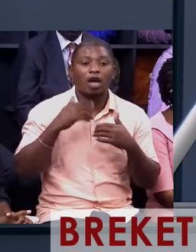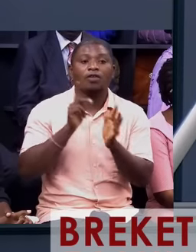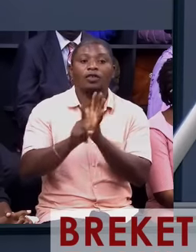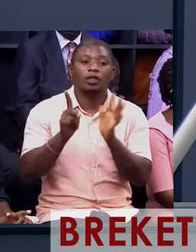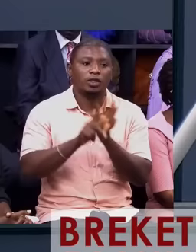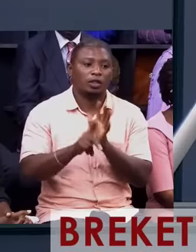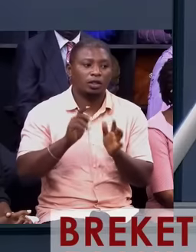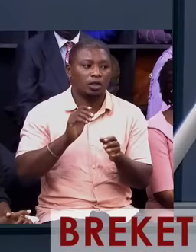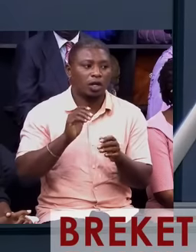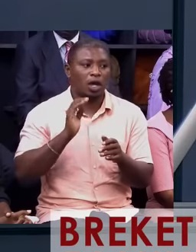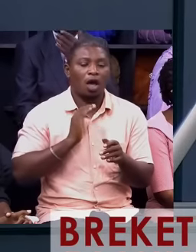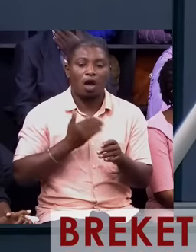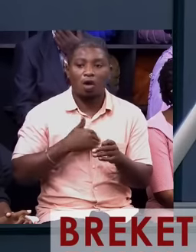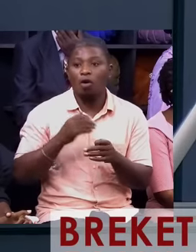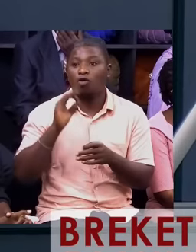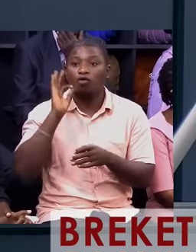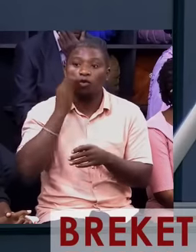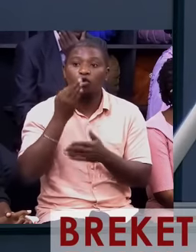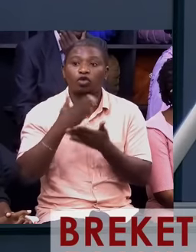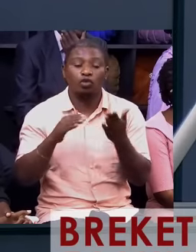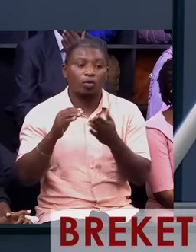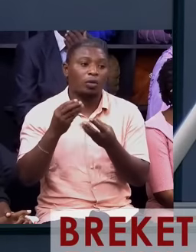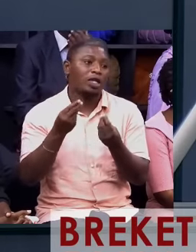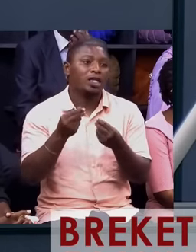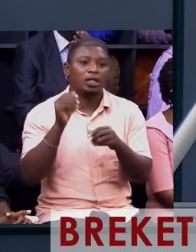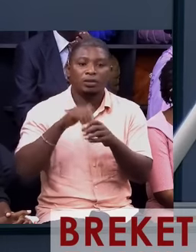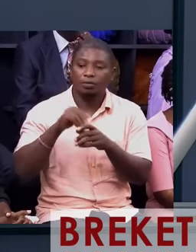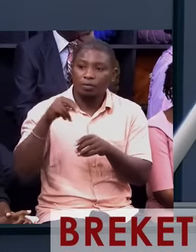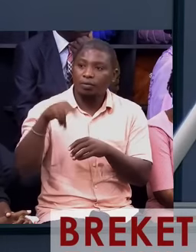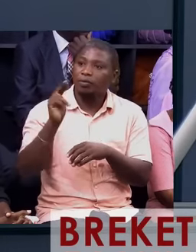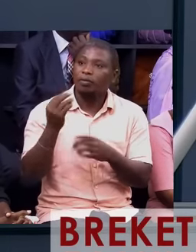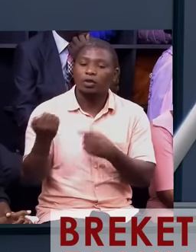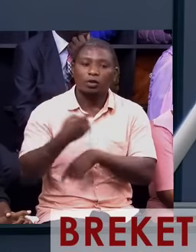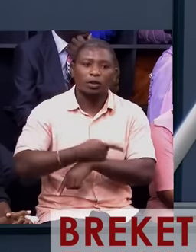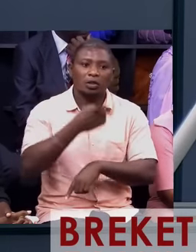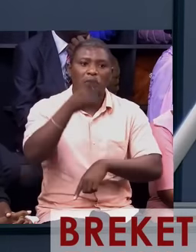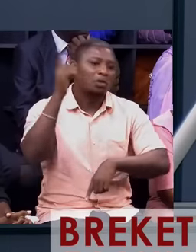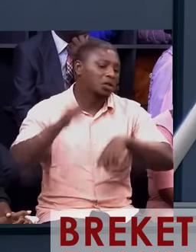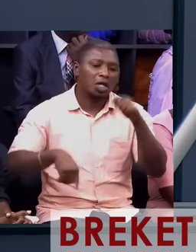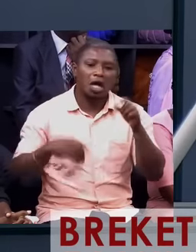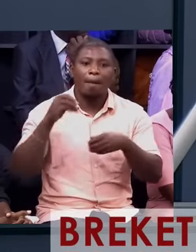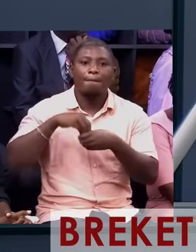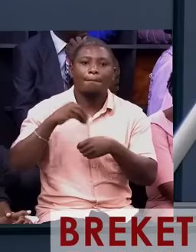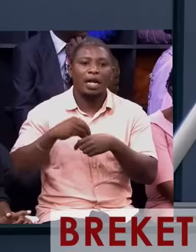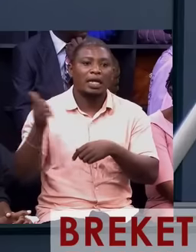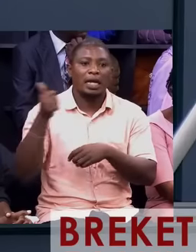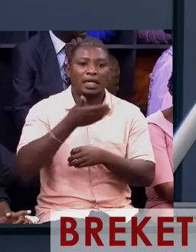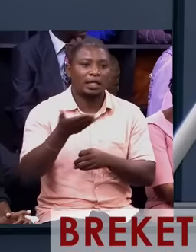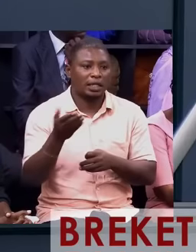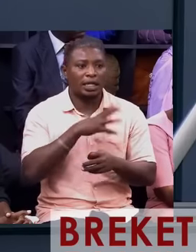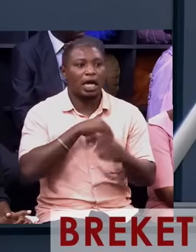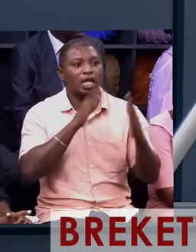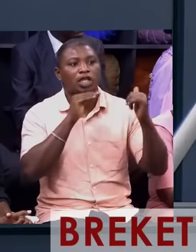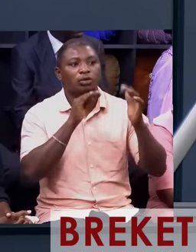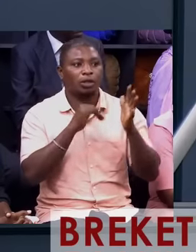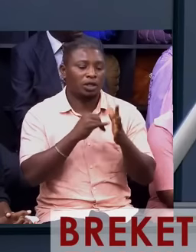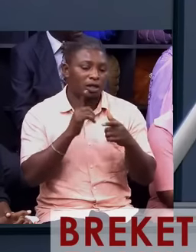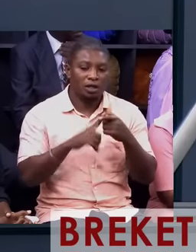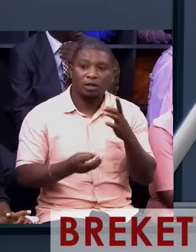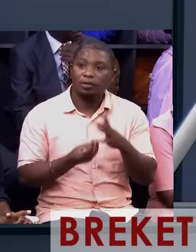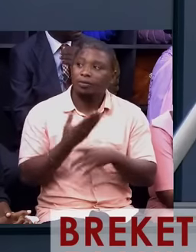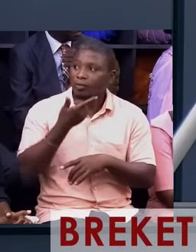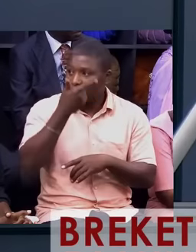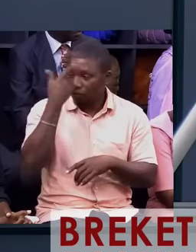human beings some lands in the north today you can't plant anything and expect it to germinate